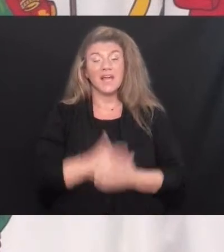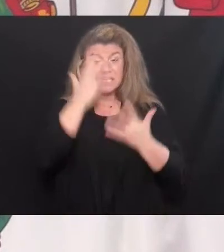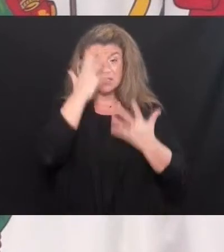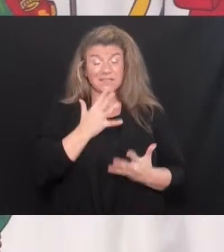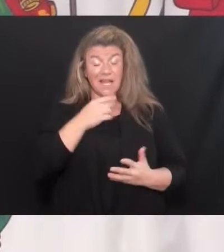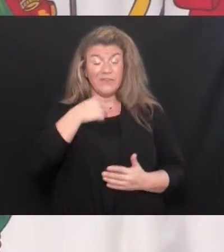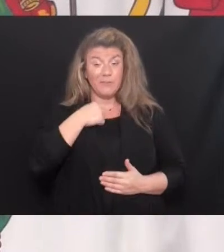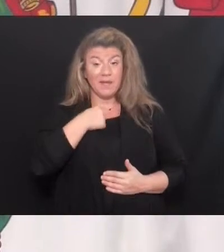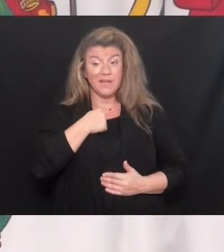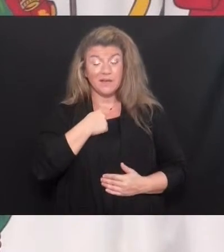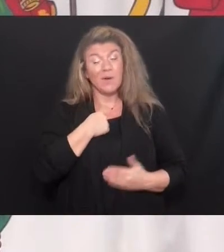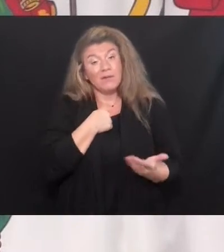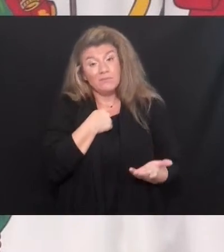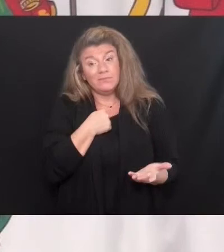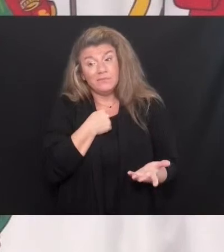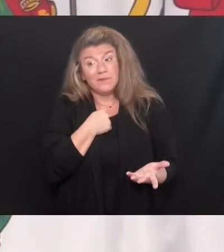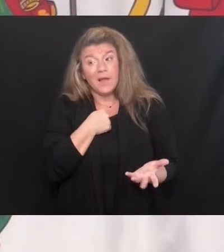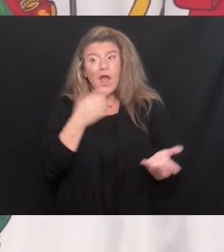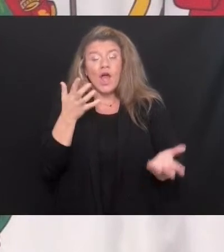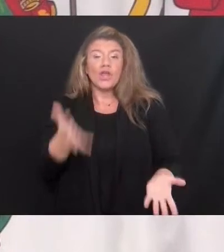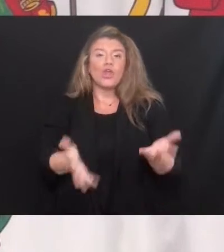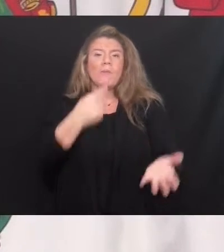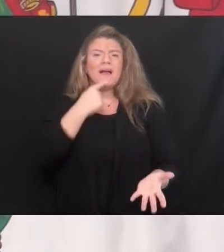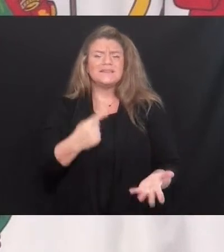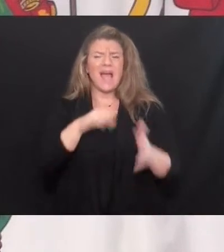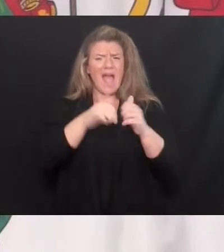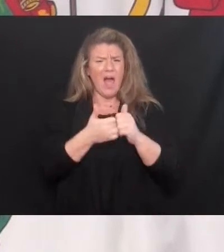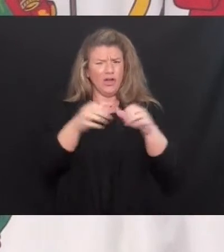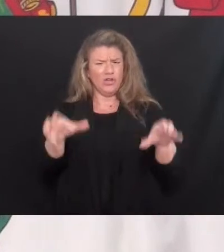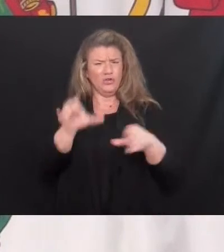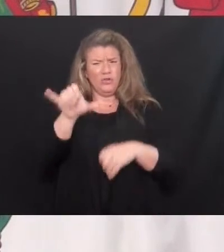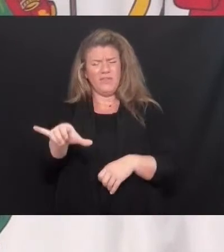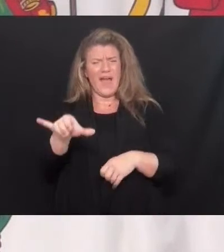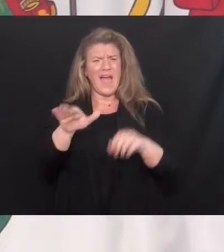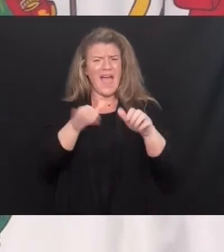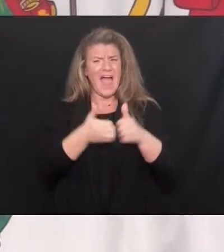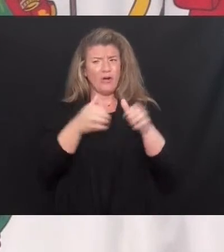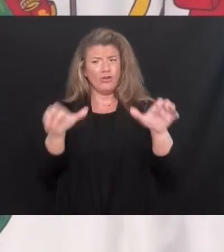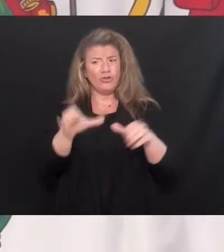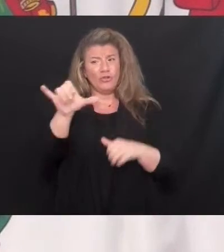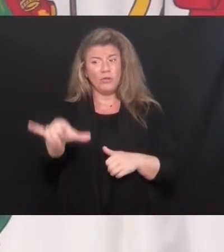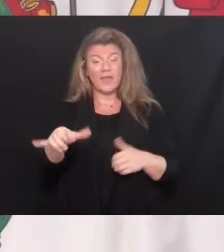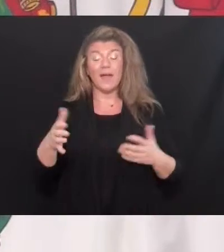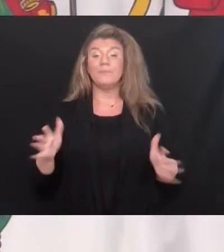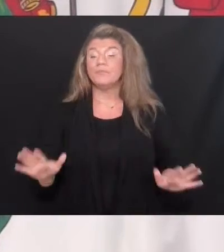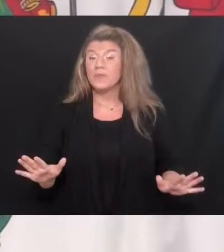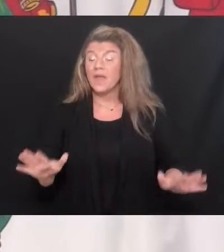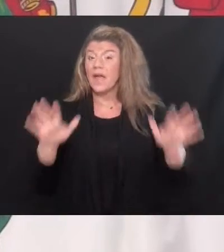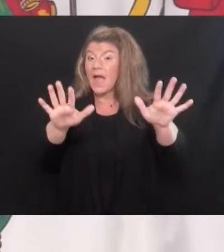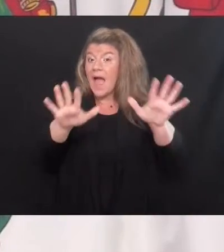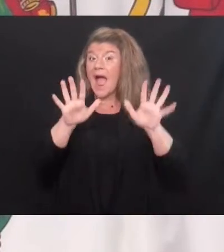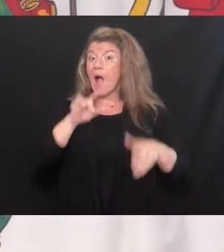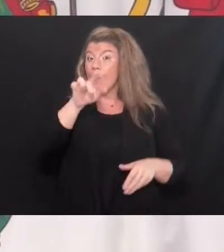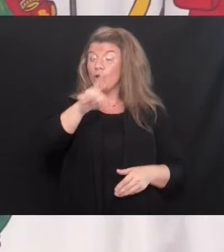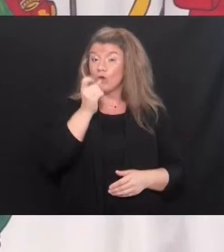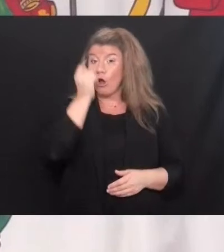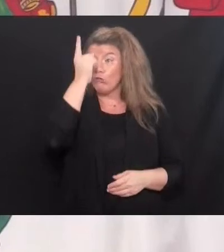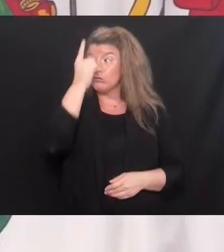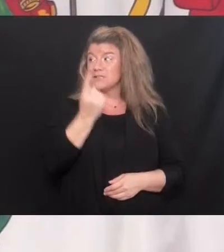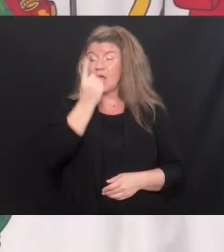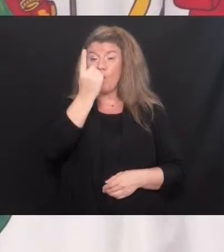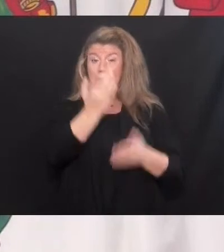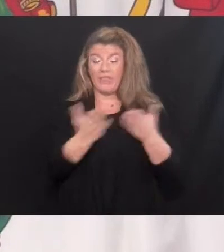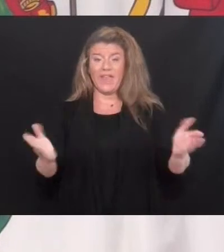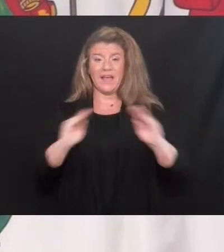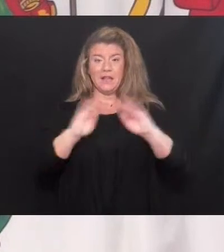me, well, you may say, well, how could you do it? How could you do it? Well, I want you to all understand one thing loud